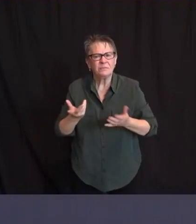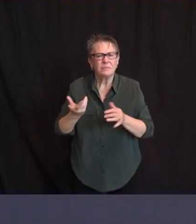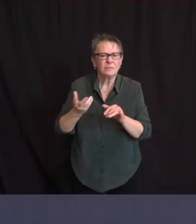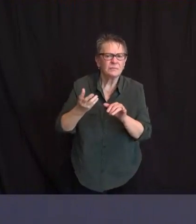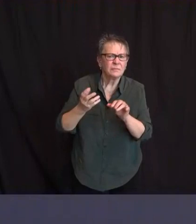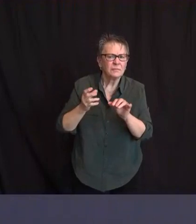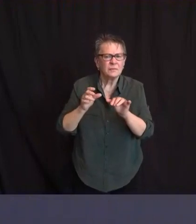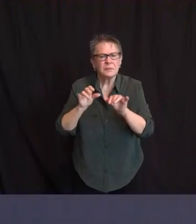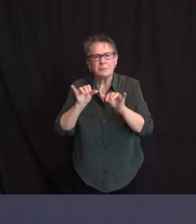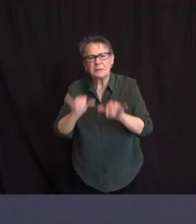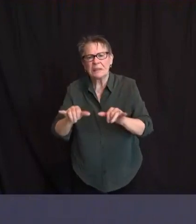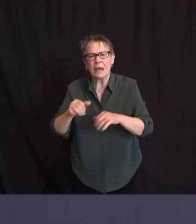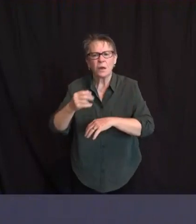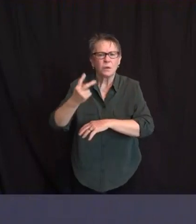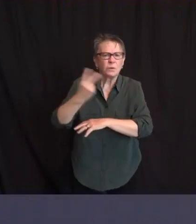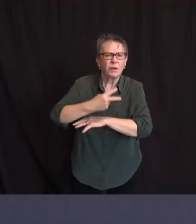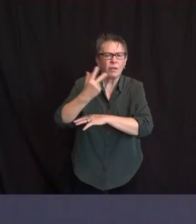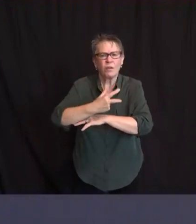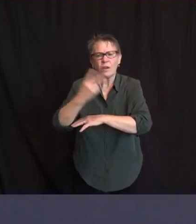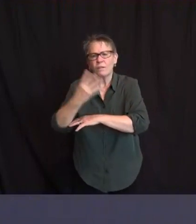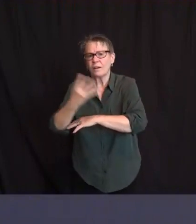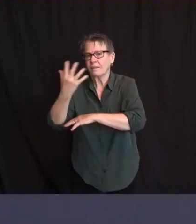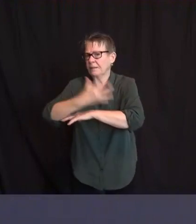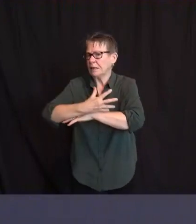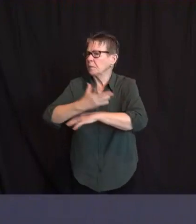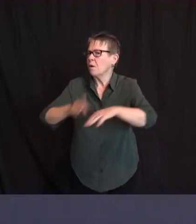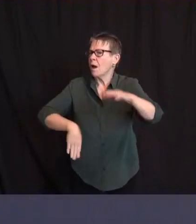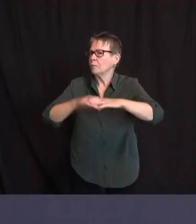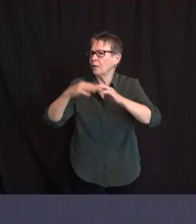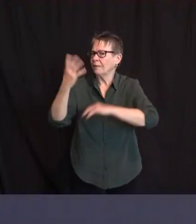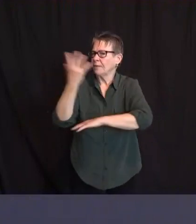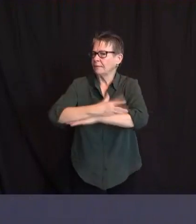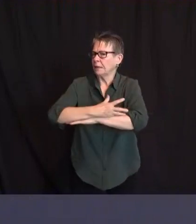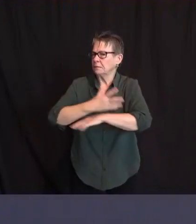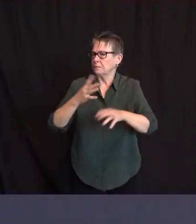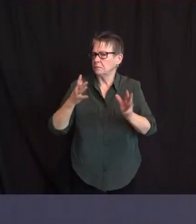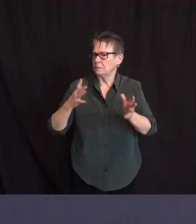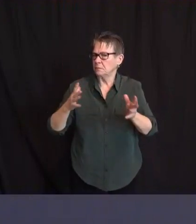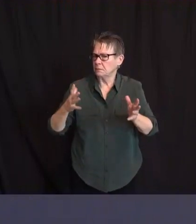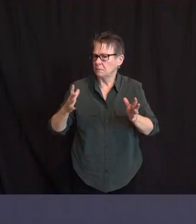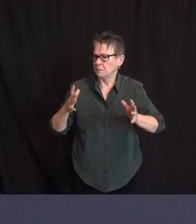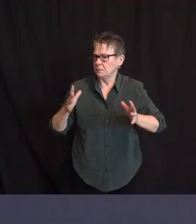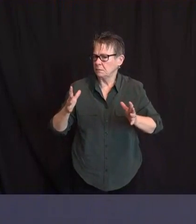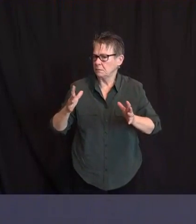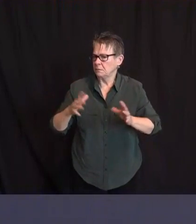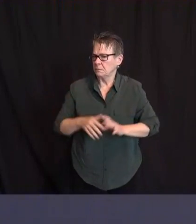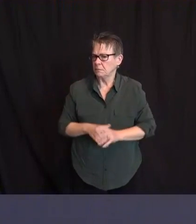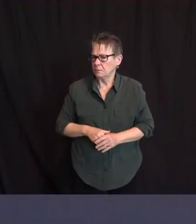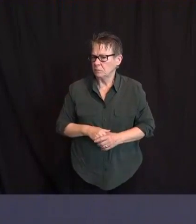conditions and then expanded to those with COVID-19 illness as our